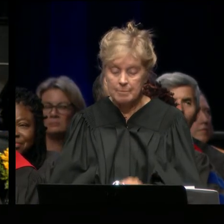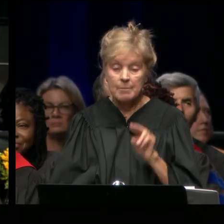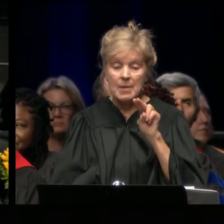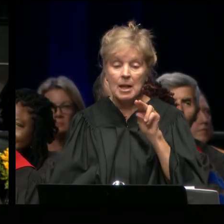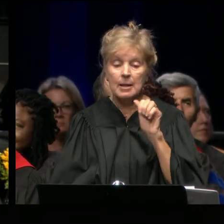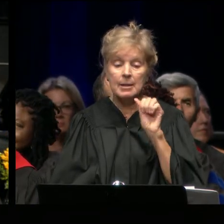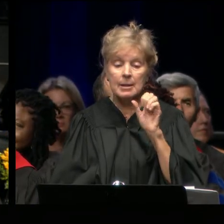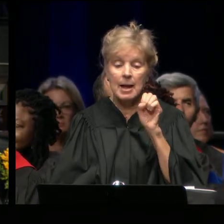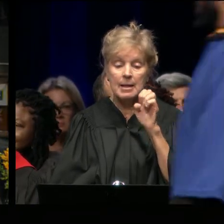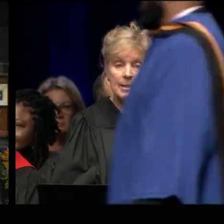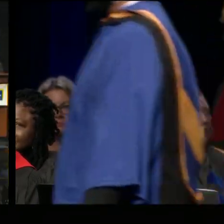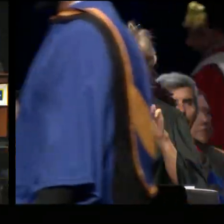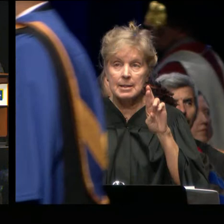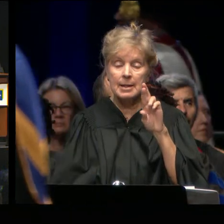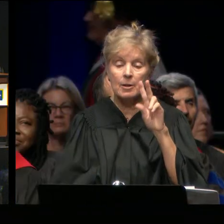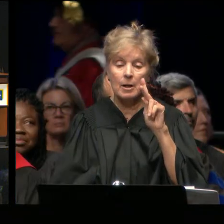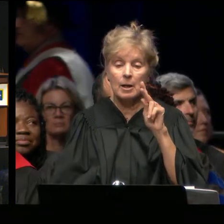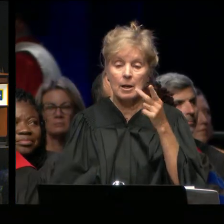Nasir Khan.